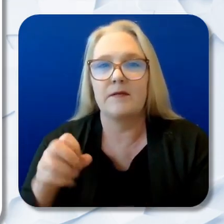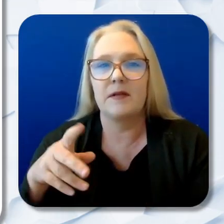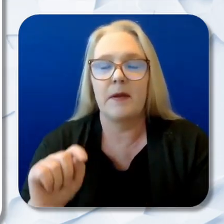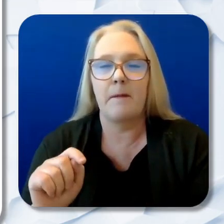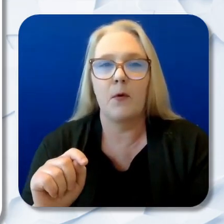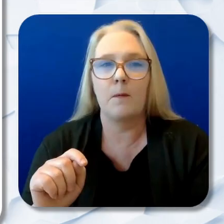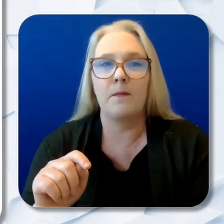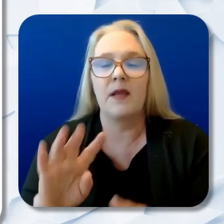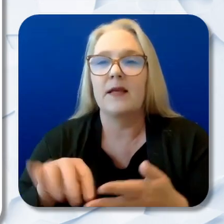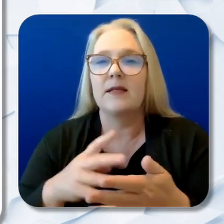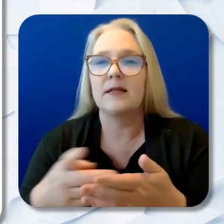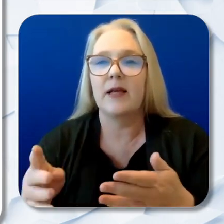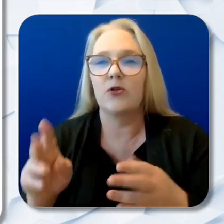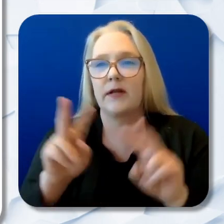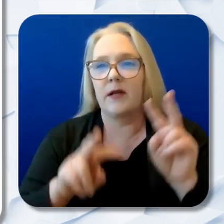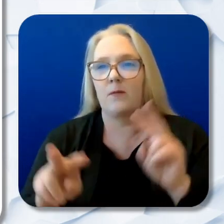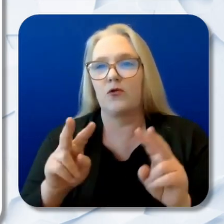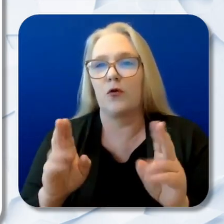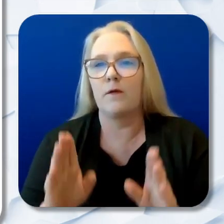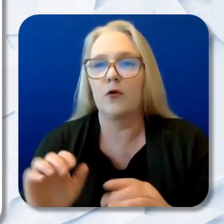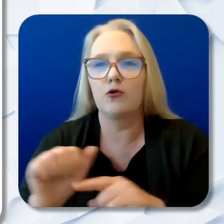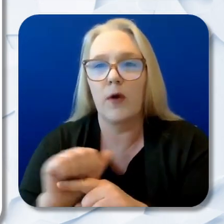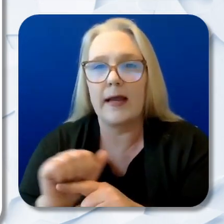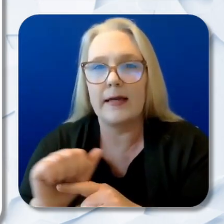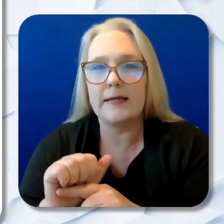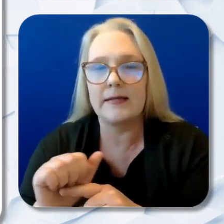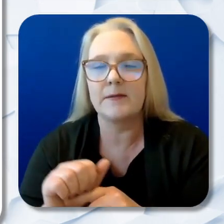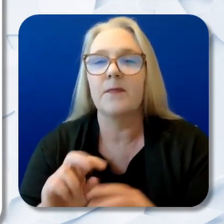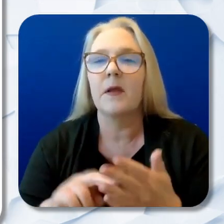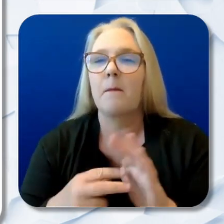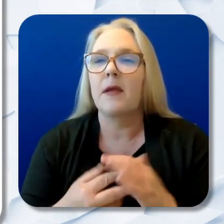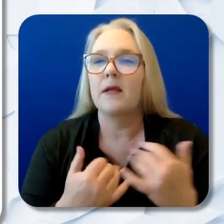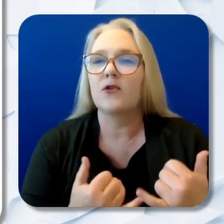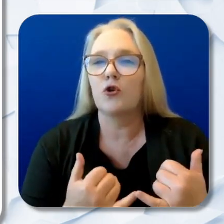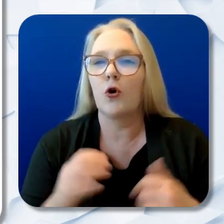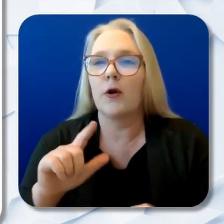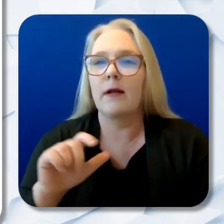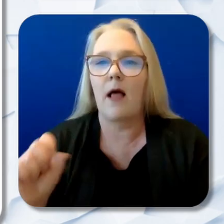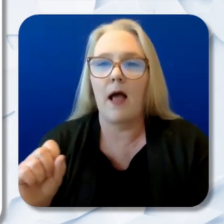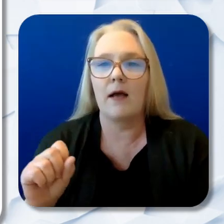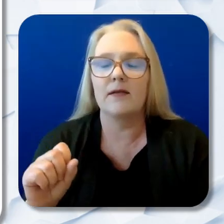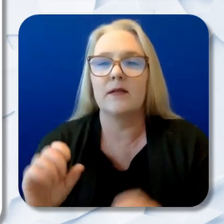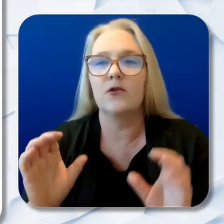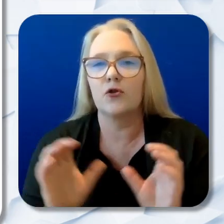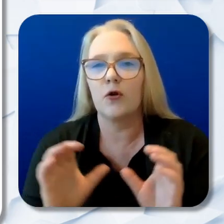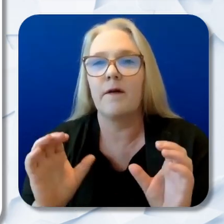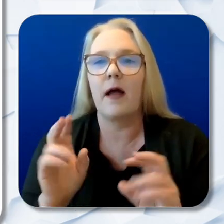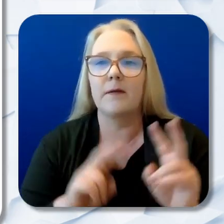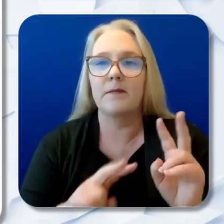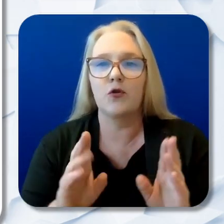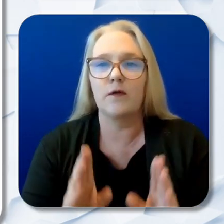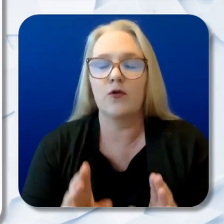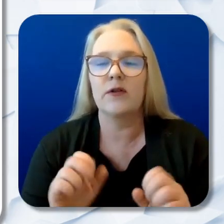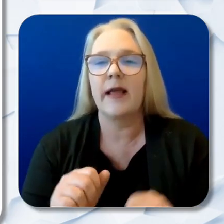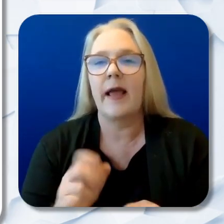Scheduling observer transition trainings. So this allows current Class 2008 certified observers